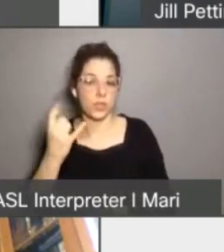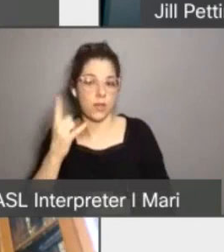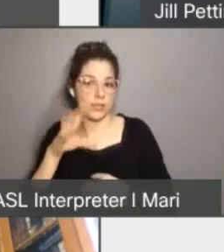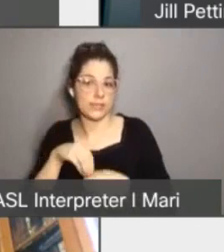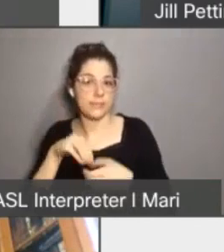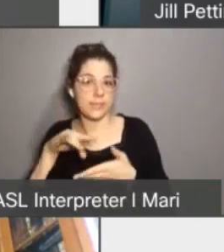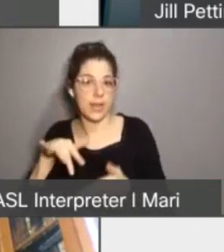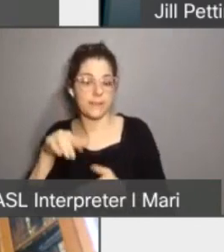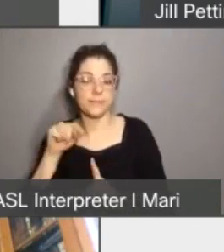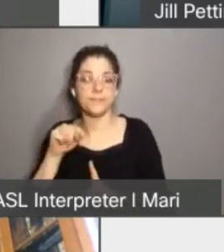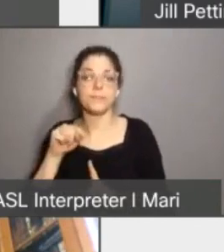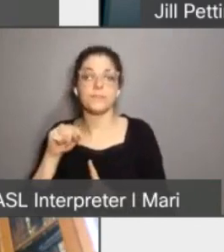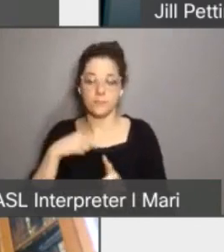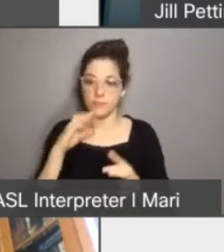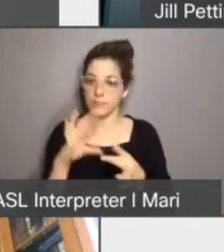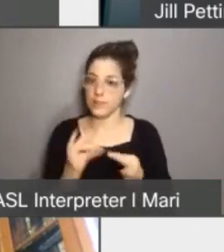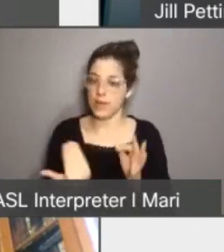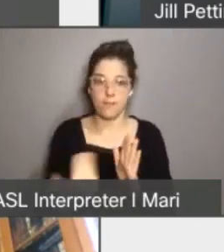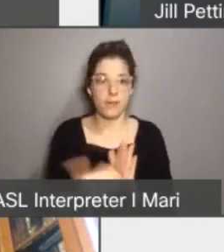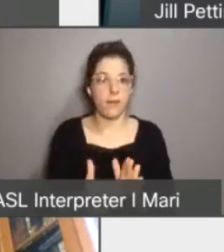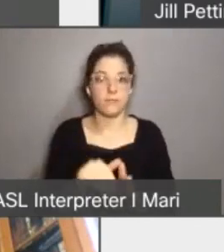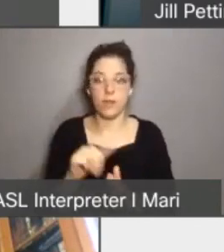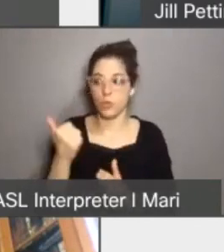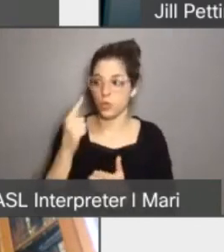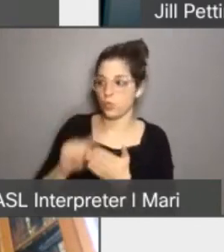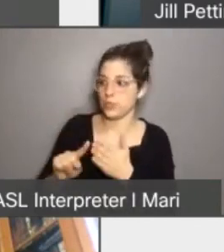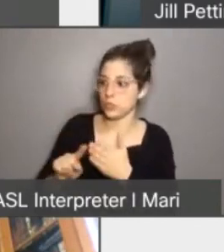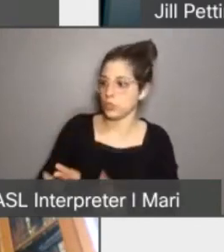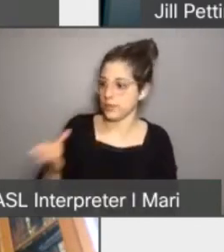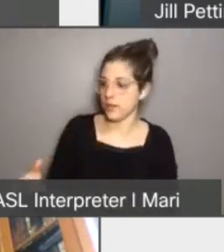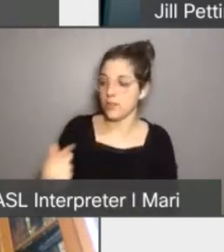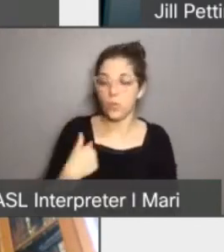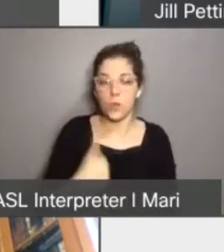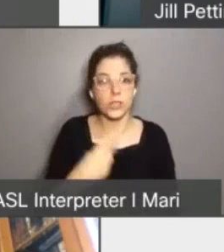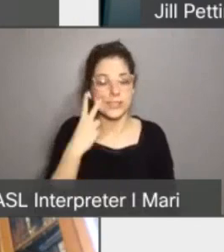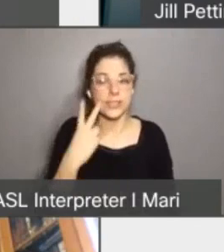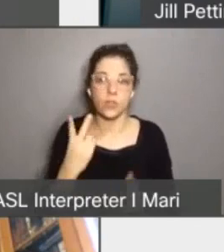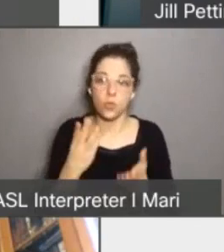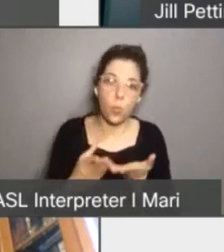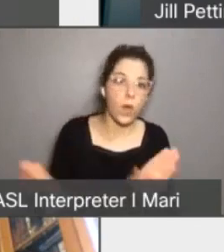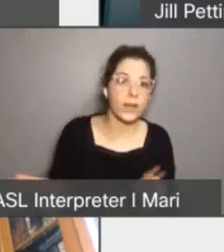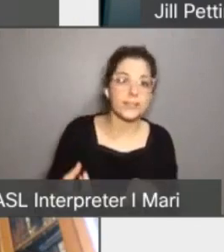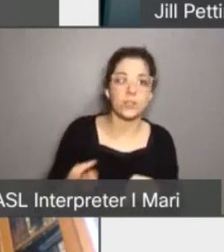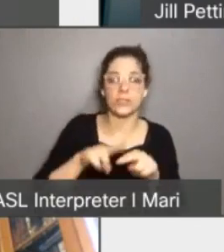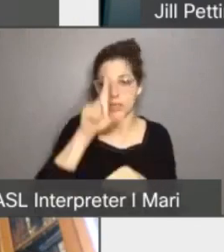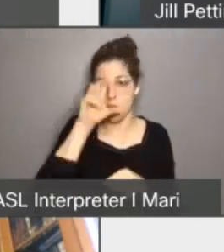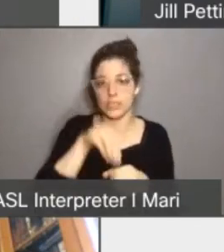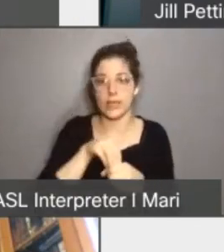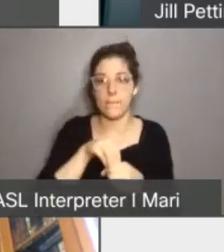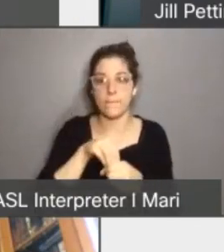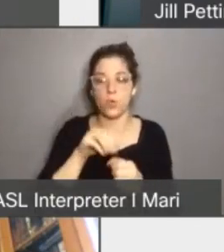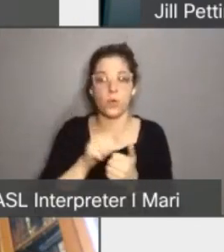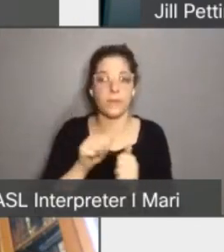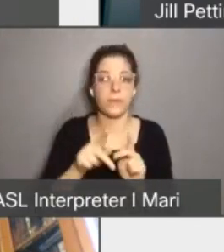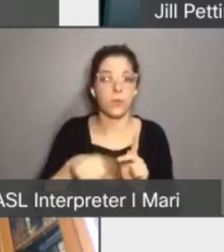Study, has said repeatedly, and the other researchers there, that we are seeing the widest increase in autism among